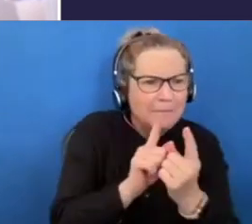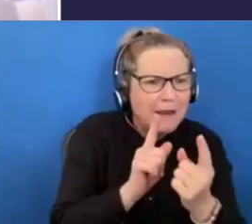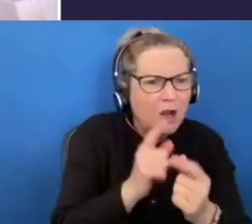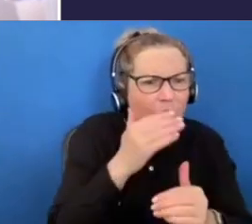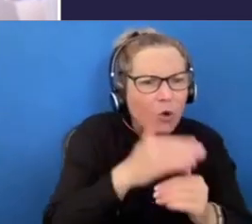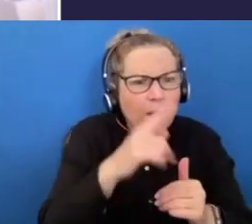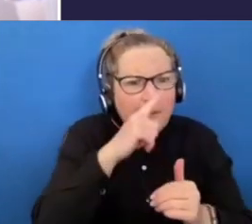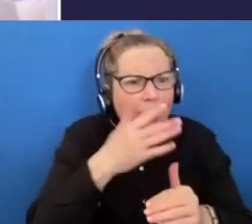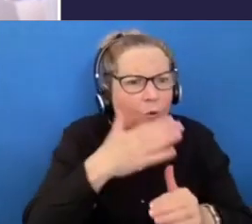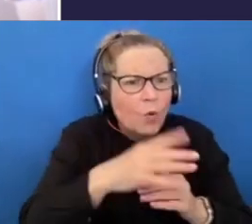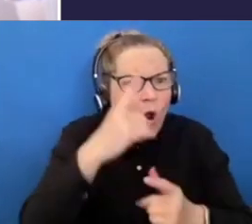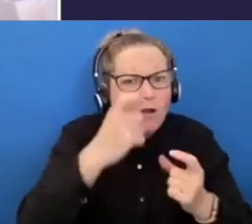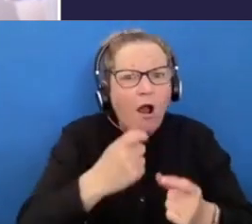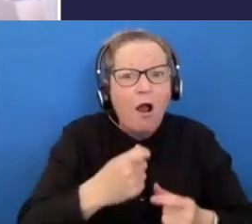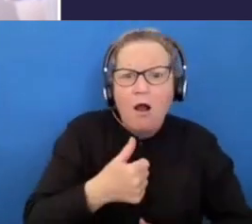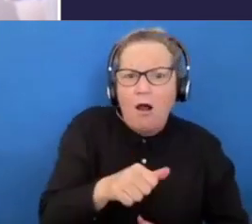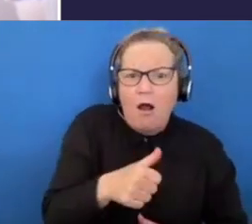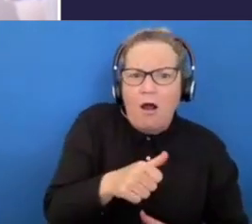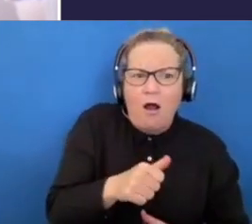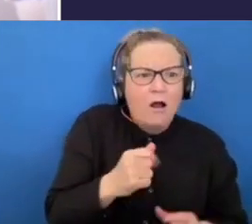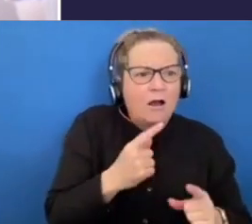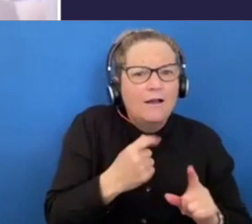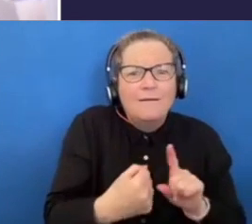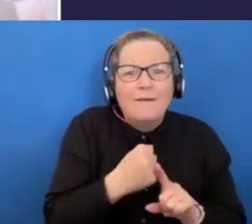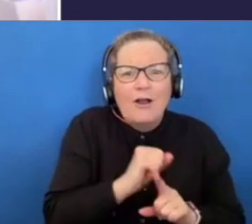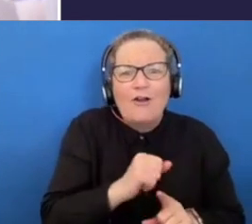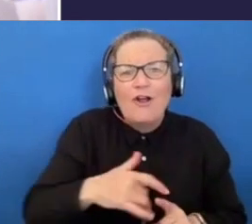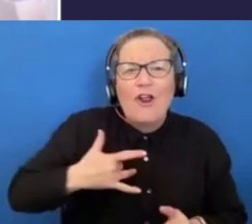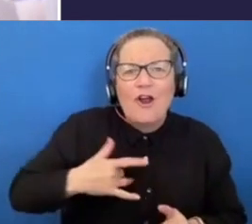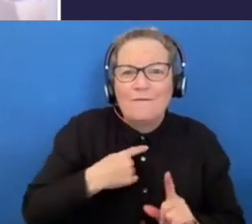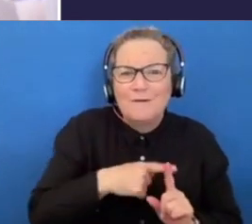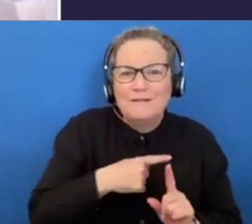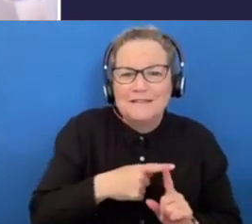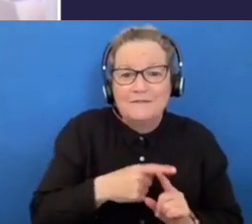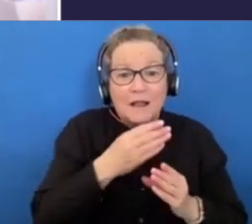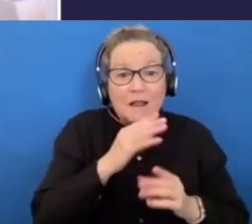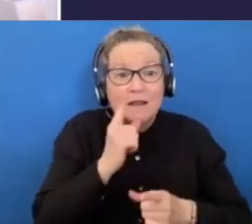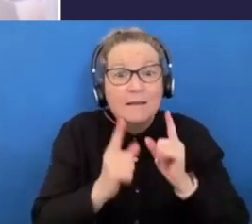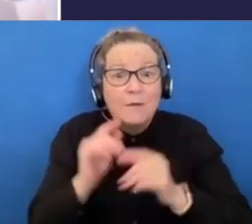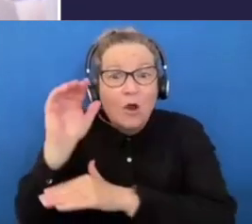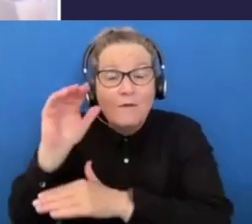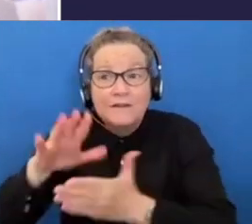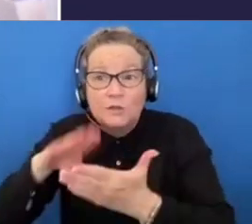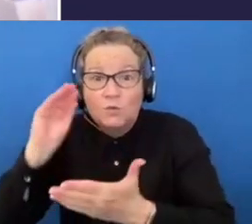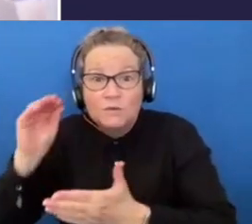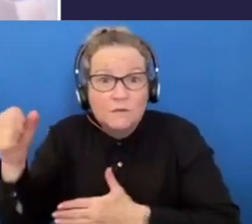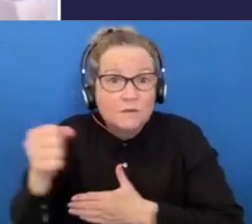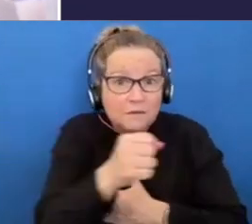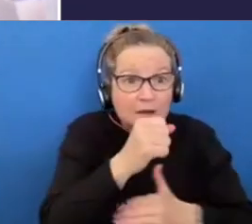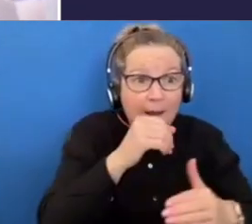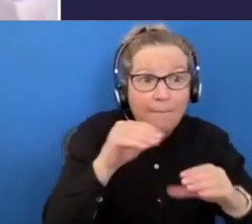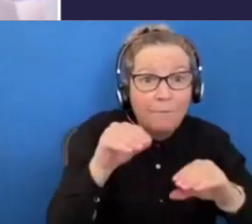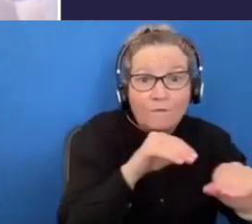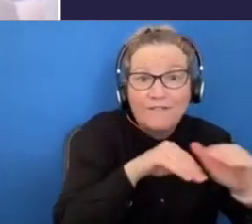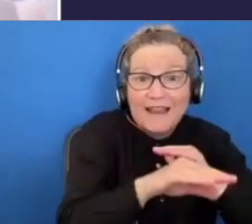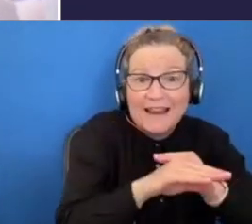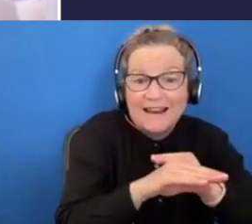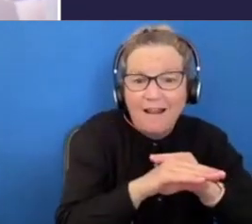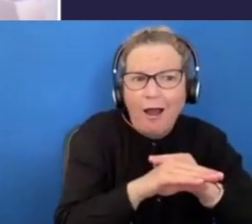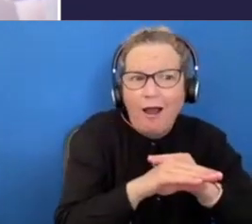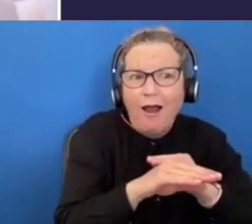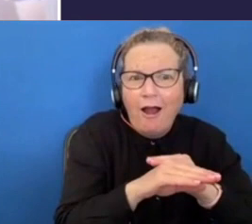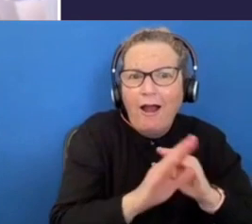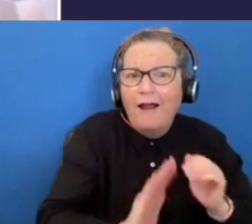those places. We've had overseas students, and that's just added another flavour as well. So I feel that Jess's life is